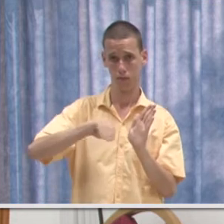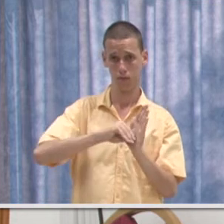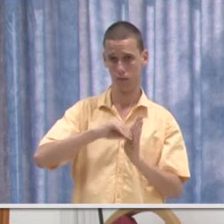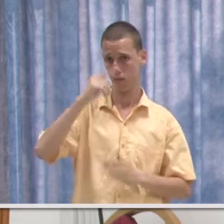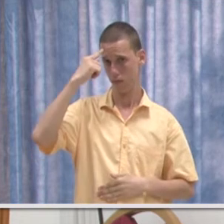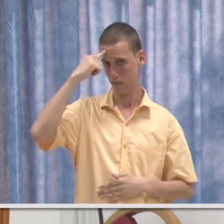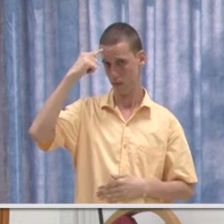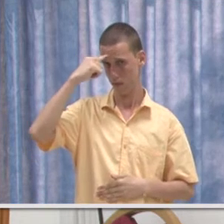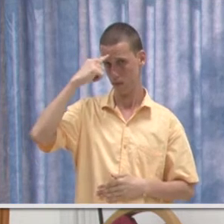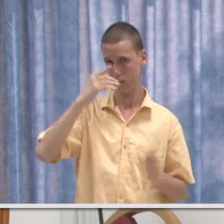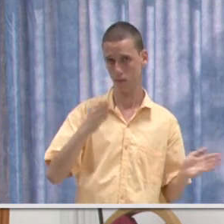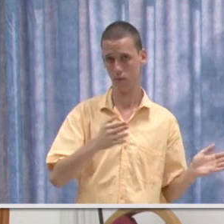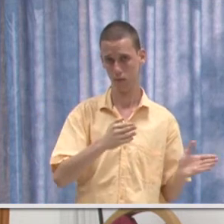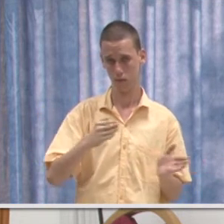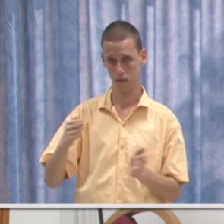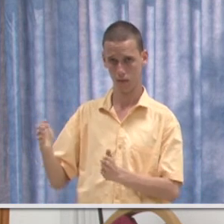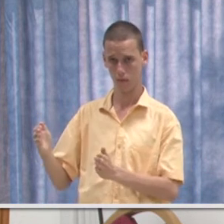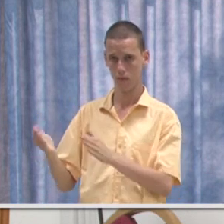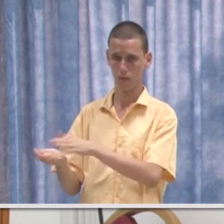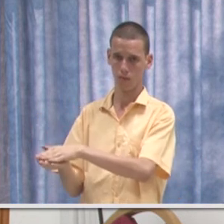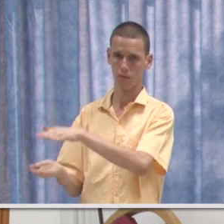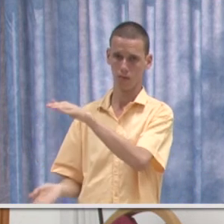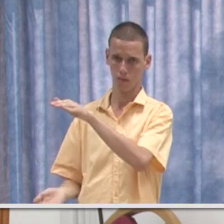stock to quite a reasonable